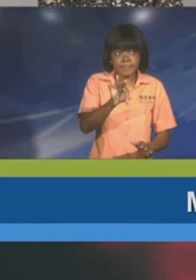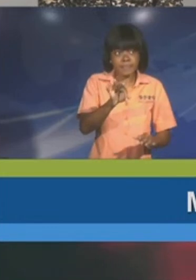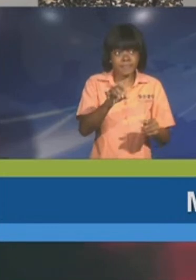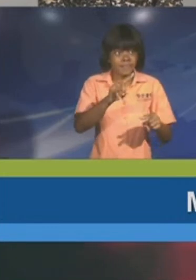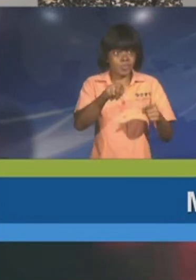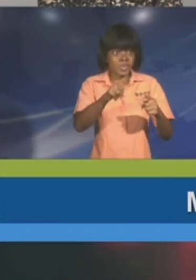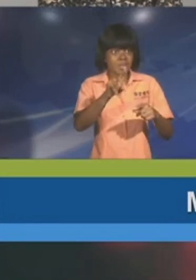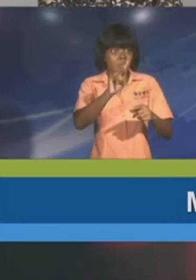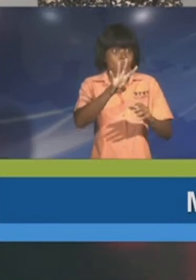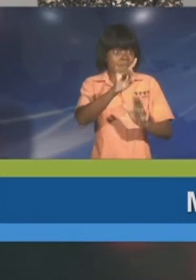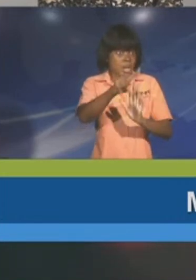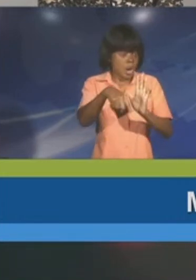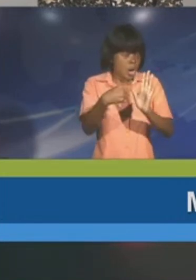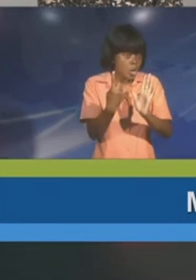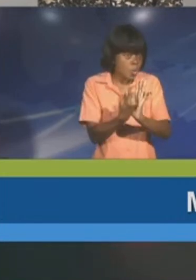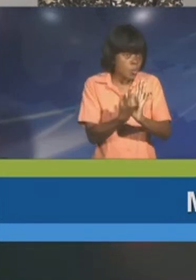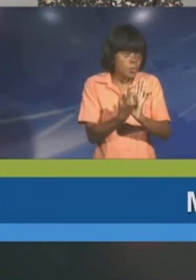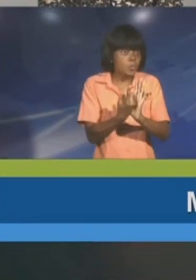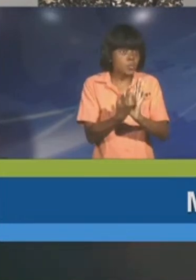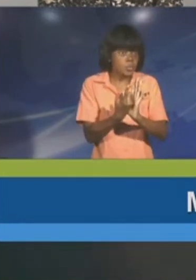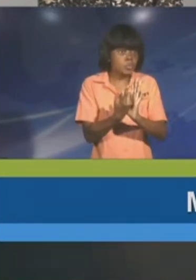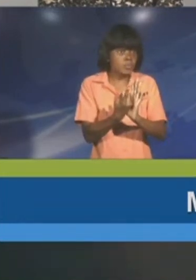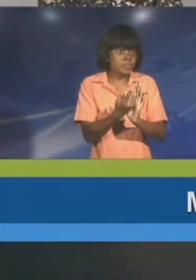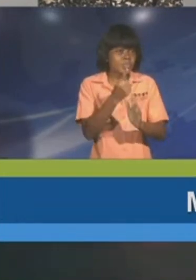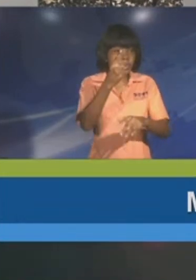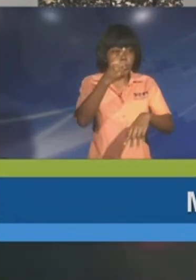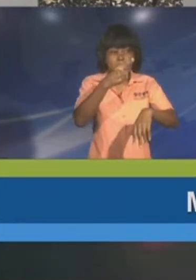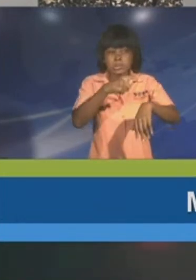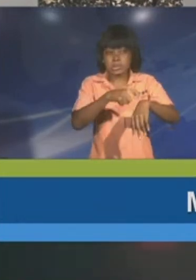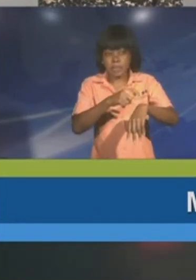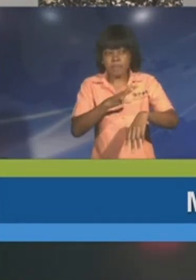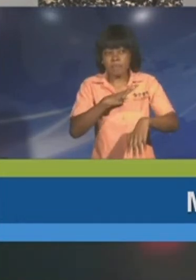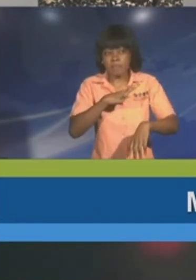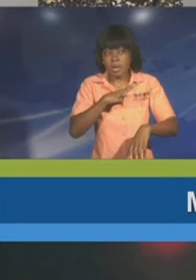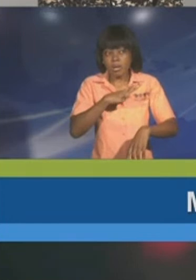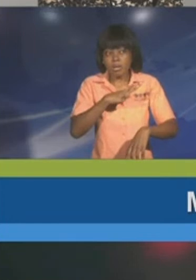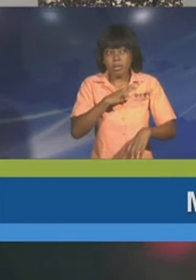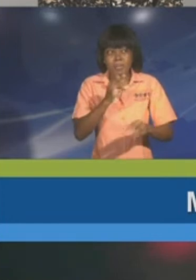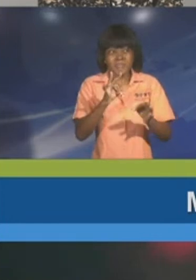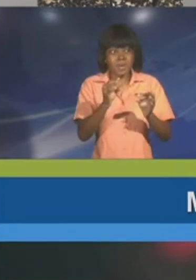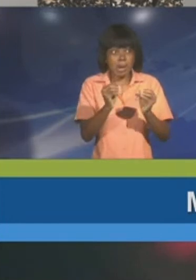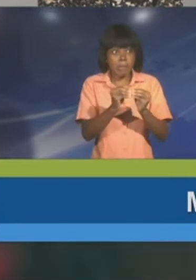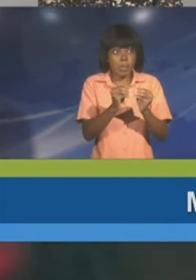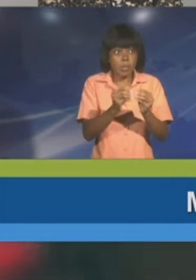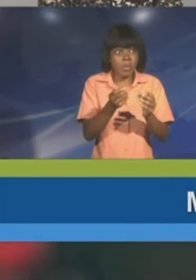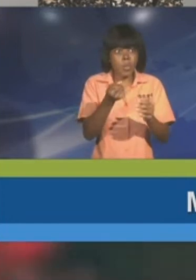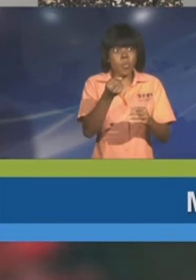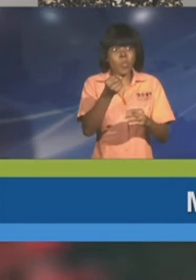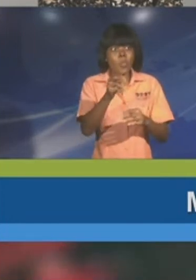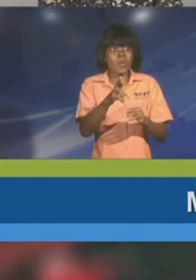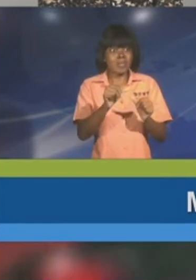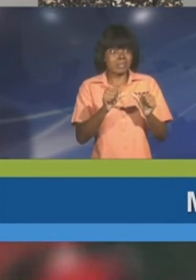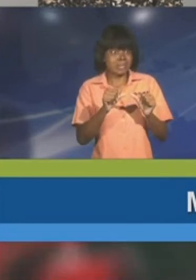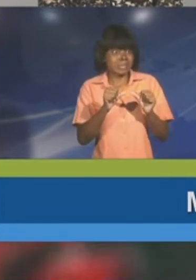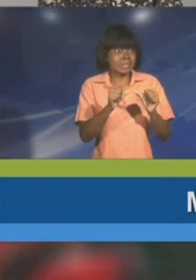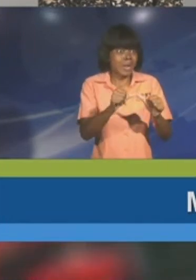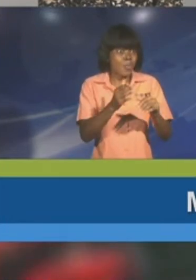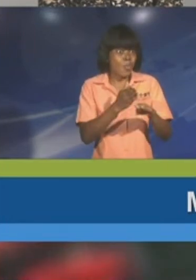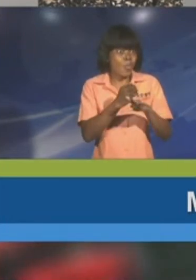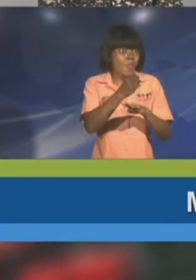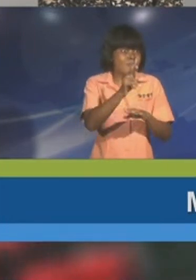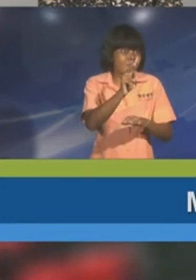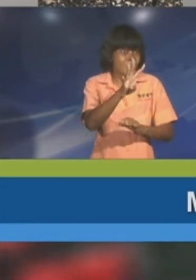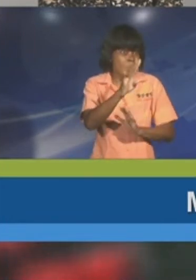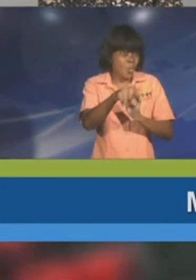various countries. And the mystery hepatitis we've been hearing about in children, and you're just seeing pictures now with the